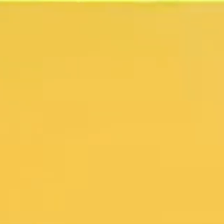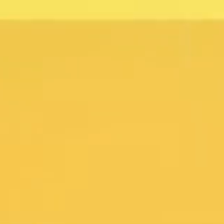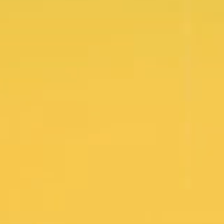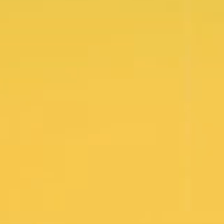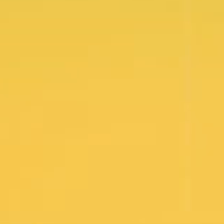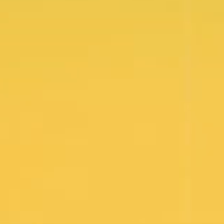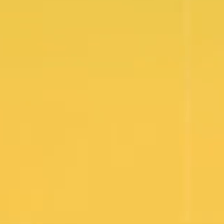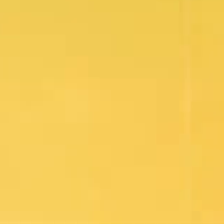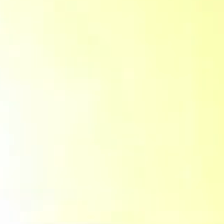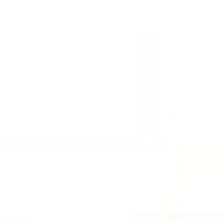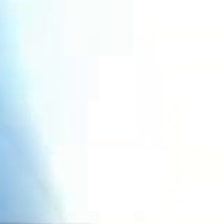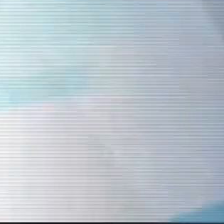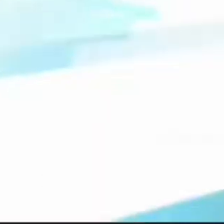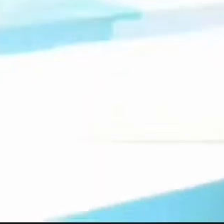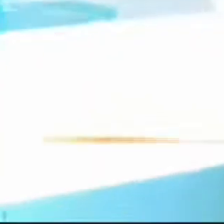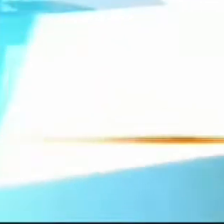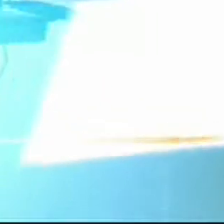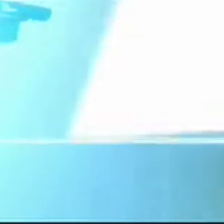HD.